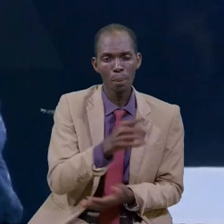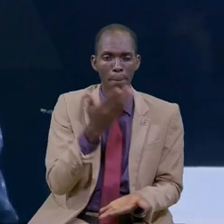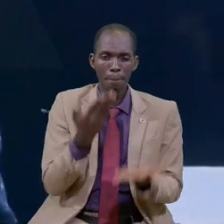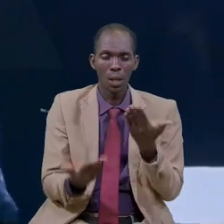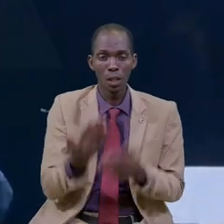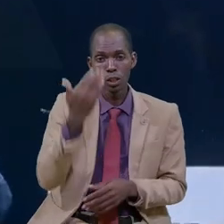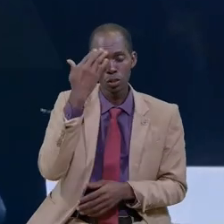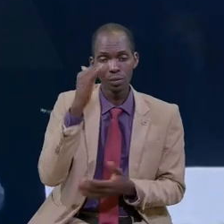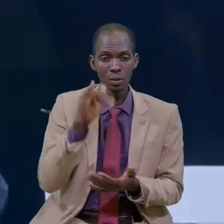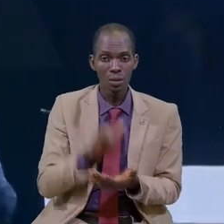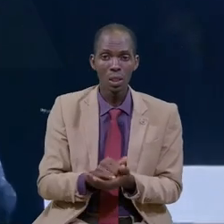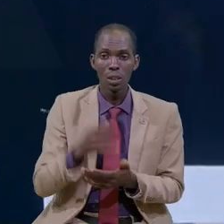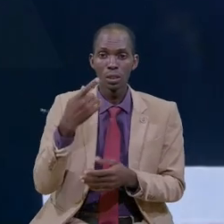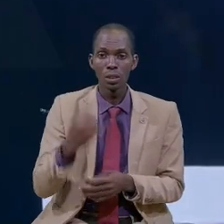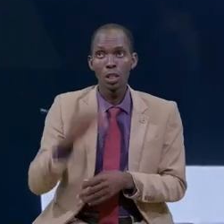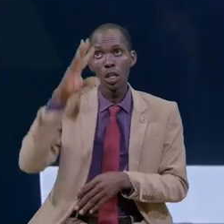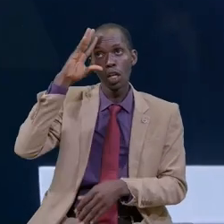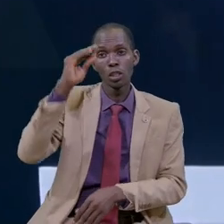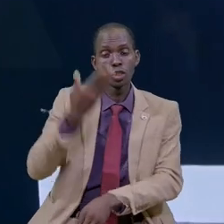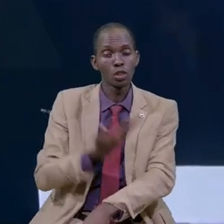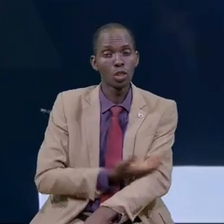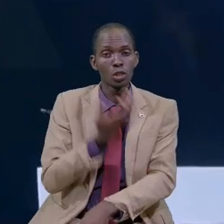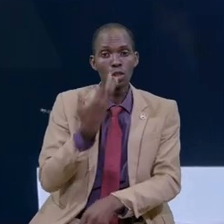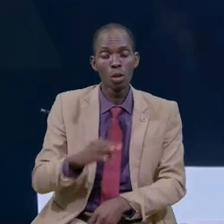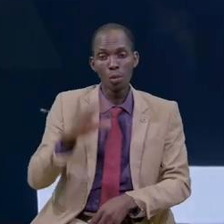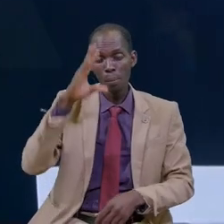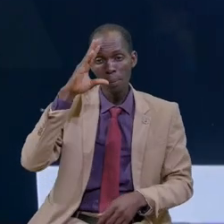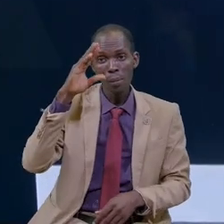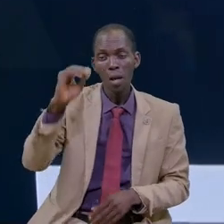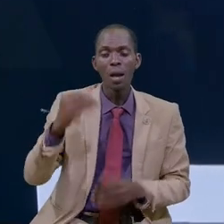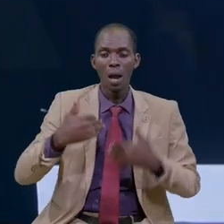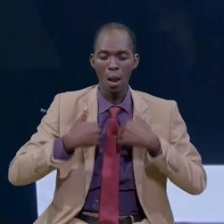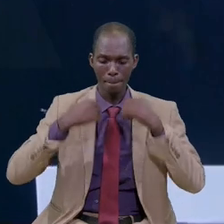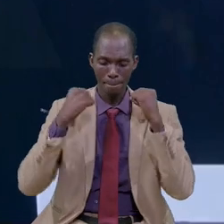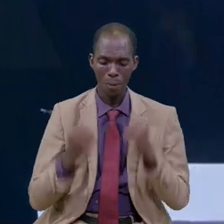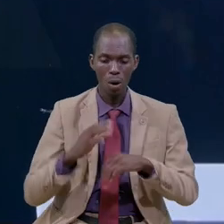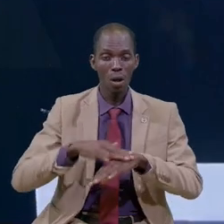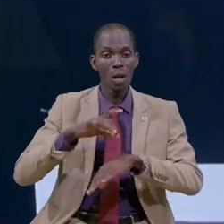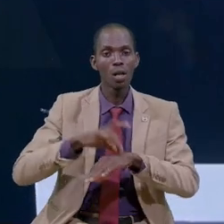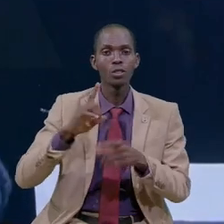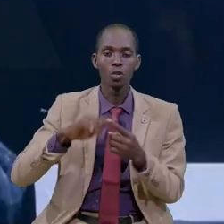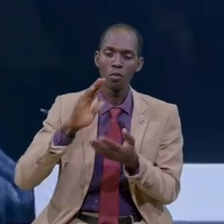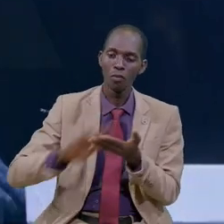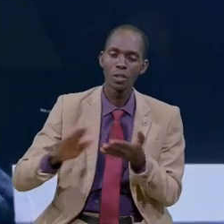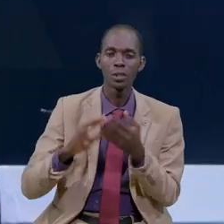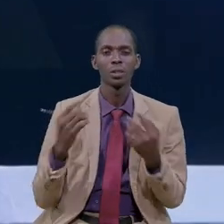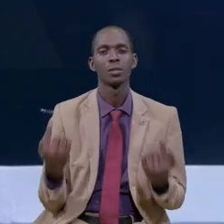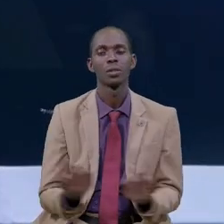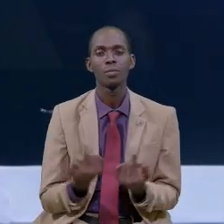the Son of Man has power on earth to forgive sins.